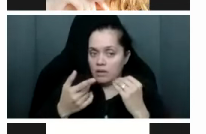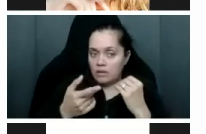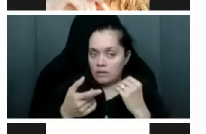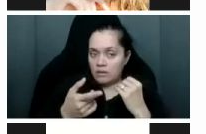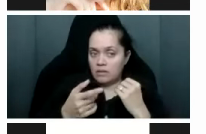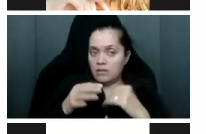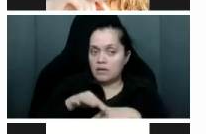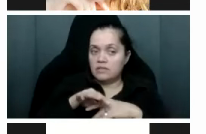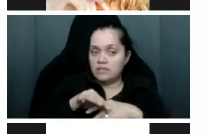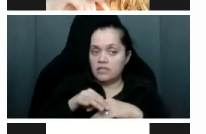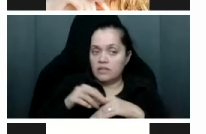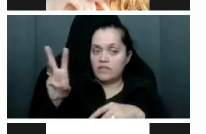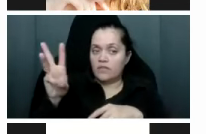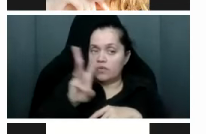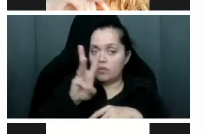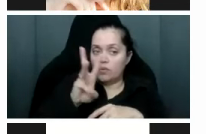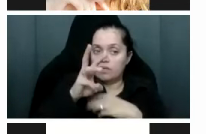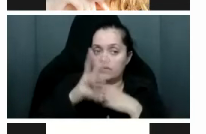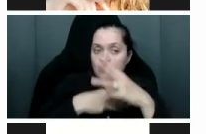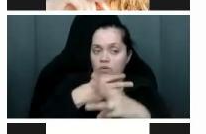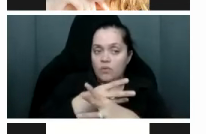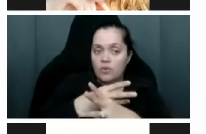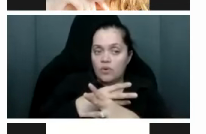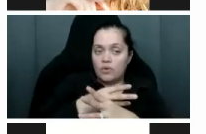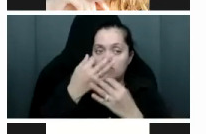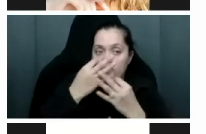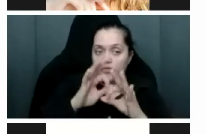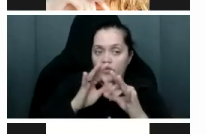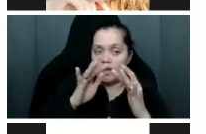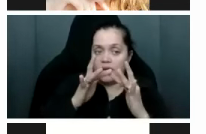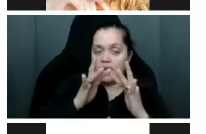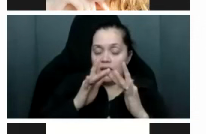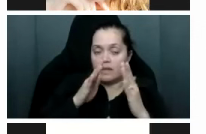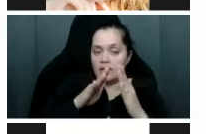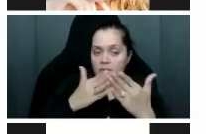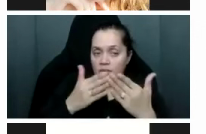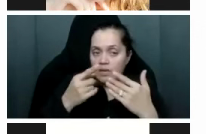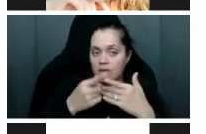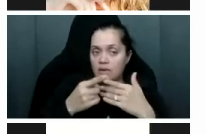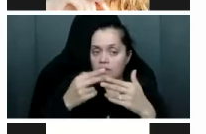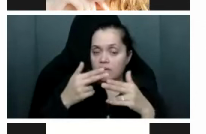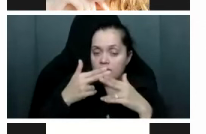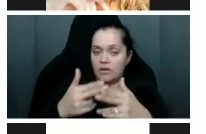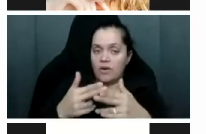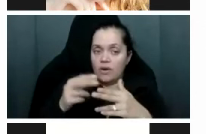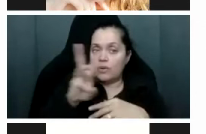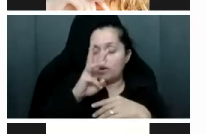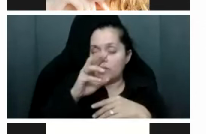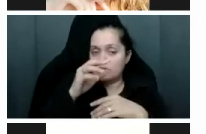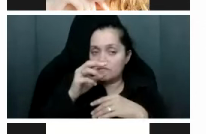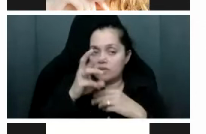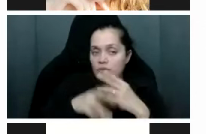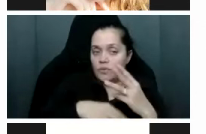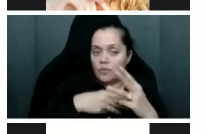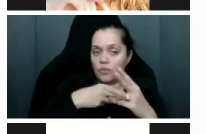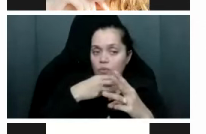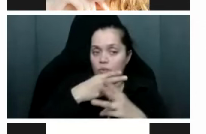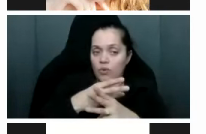Geography of the Western World's free online textbook called The Western World, Daily Readings